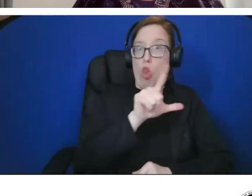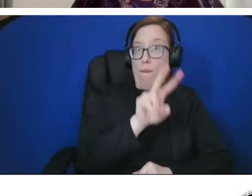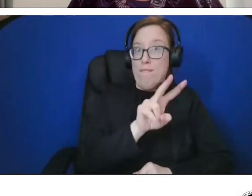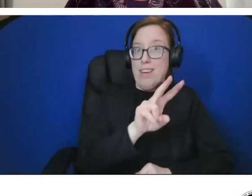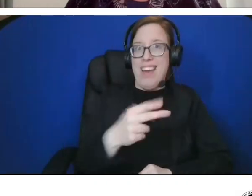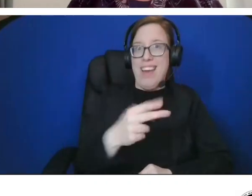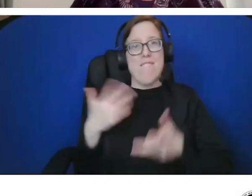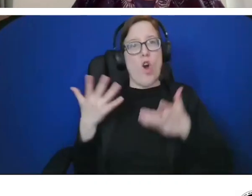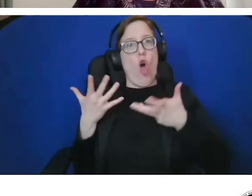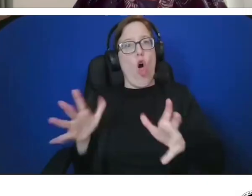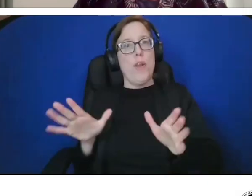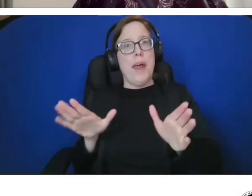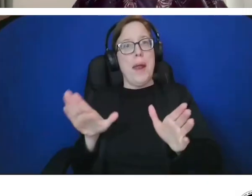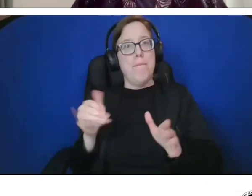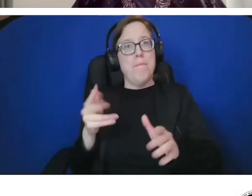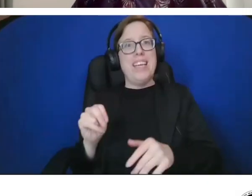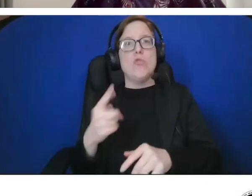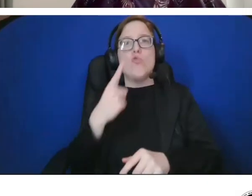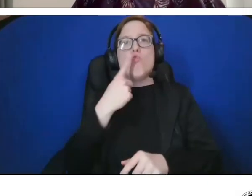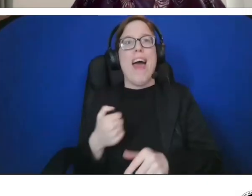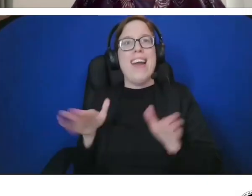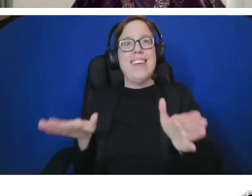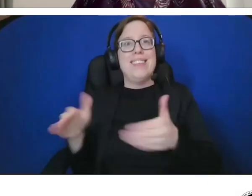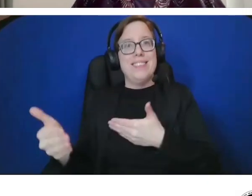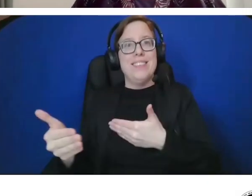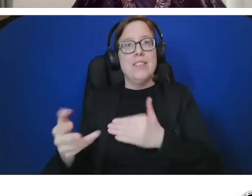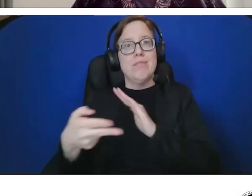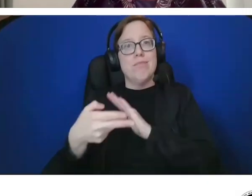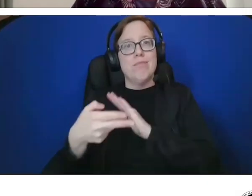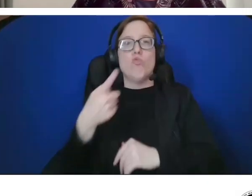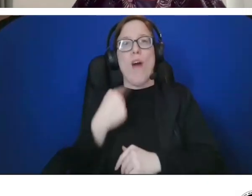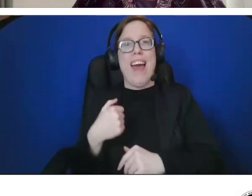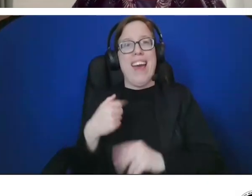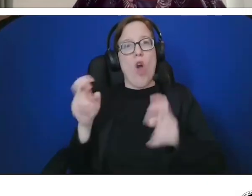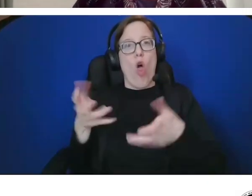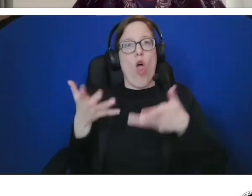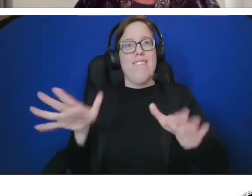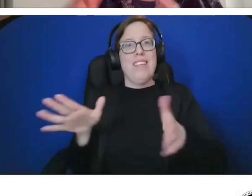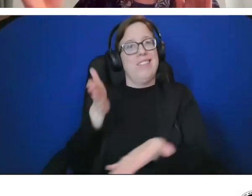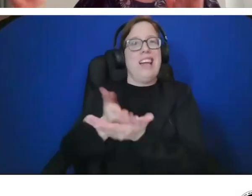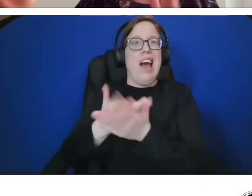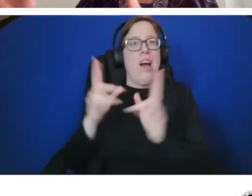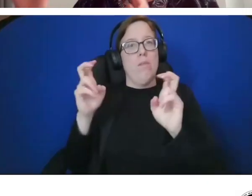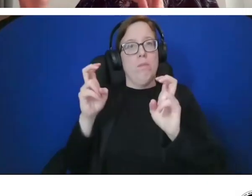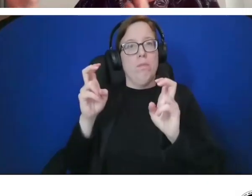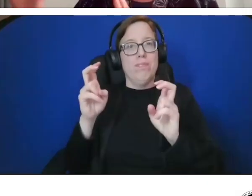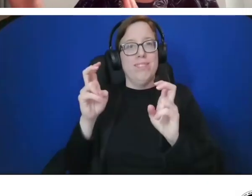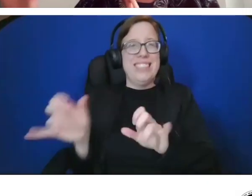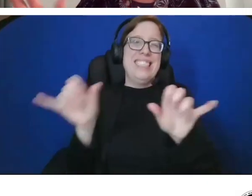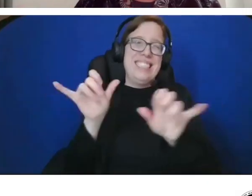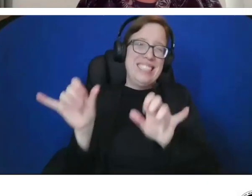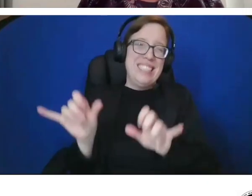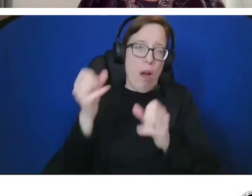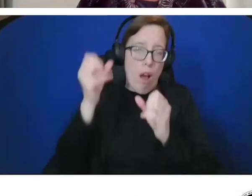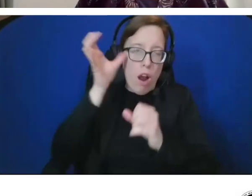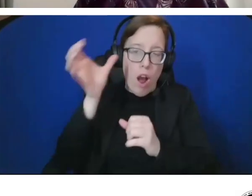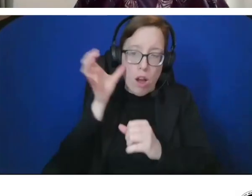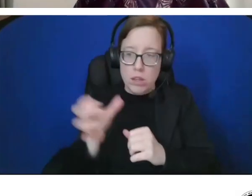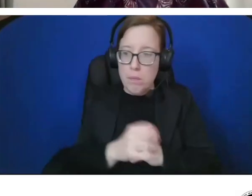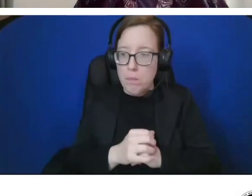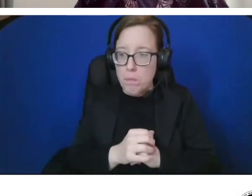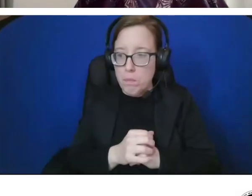just having an all done bin that is red and associating red with all done or finished and stop, all similar